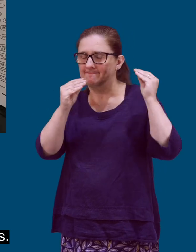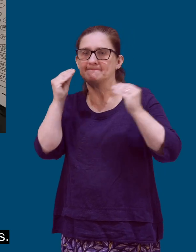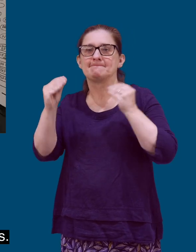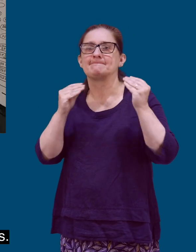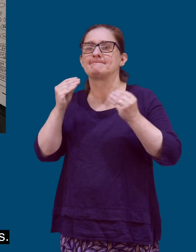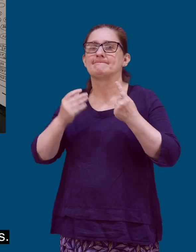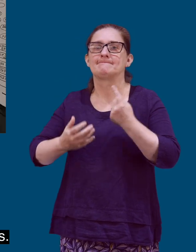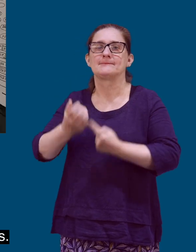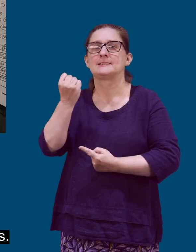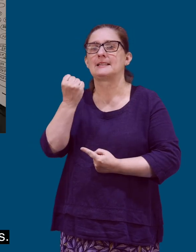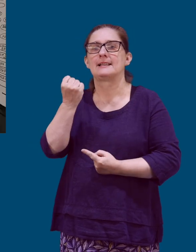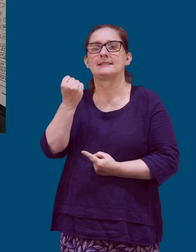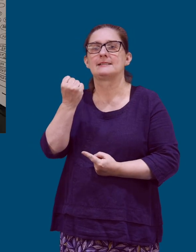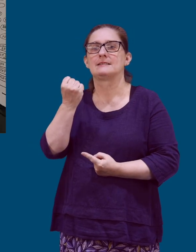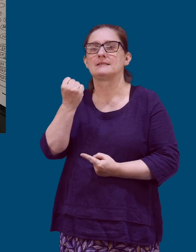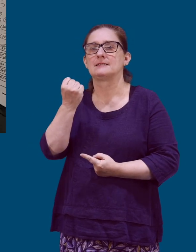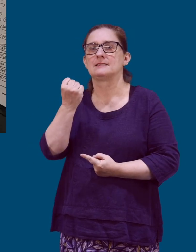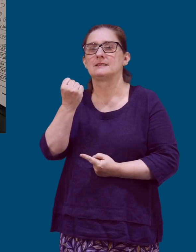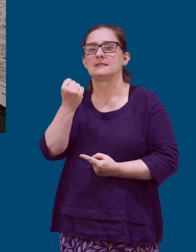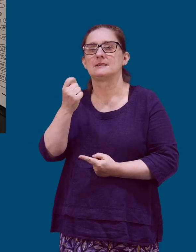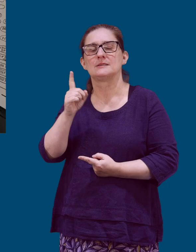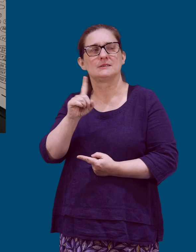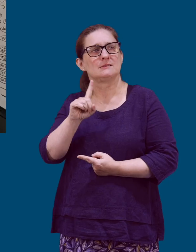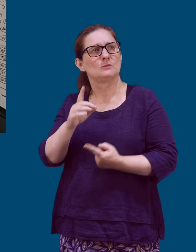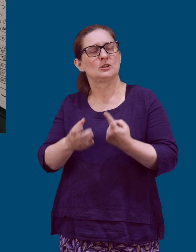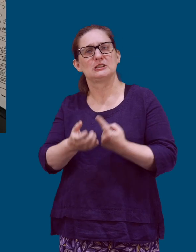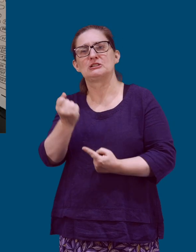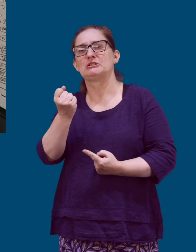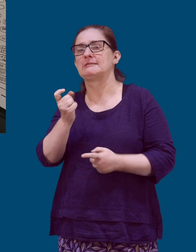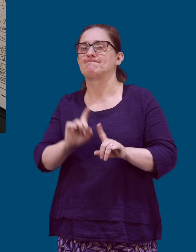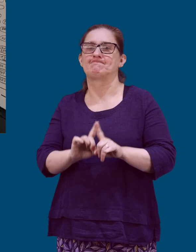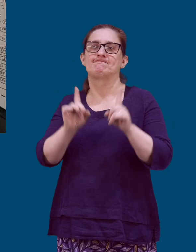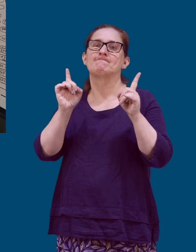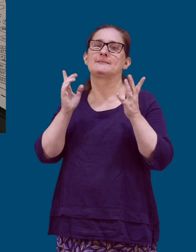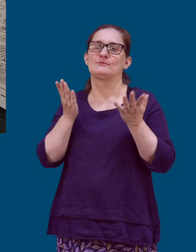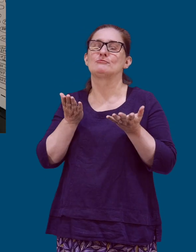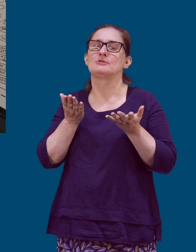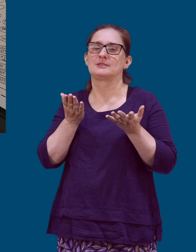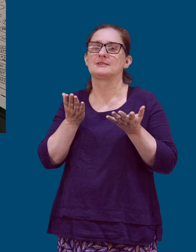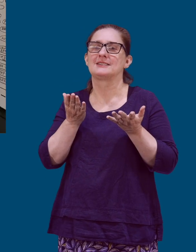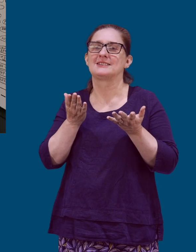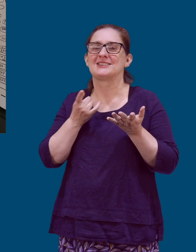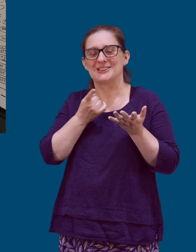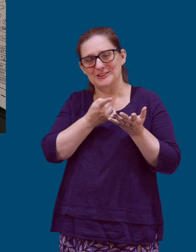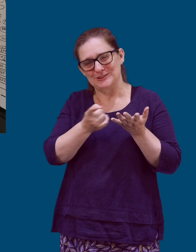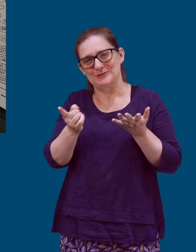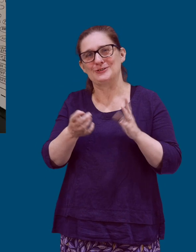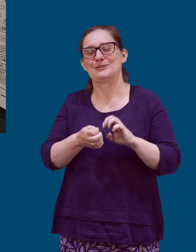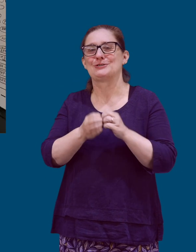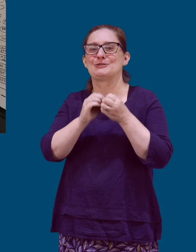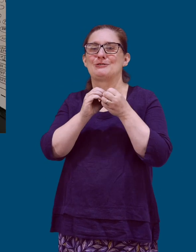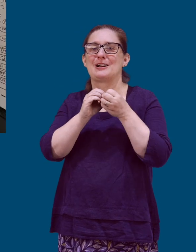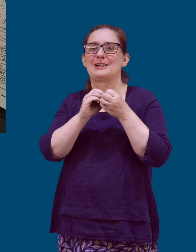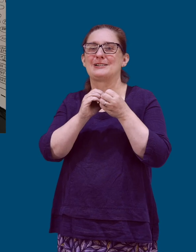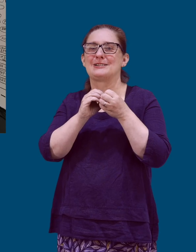of success. What is to be achieved is of a different order. You create a lived